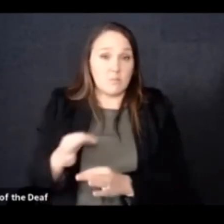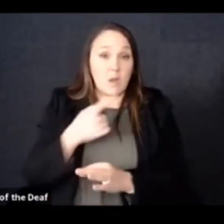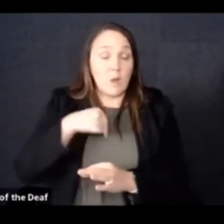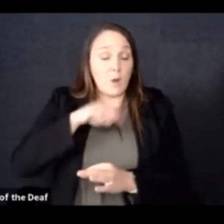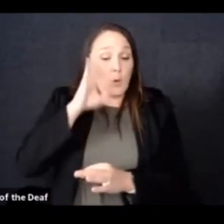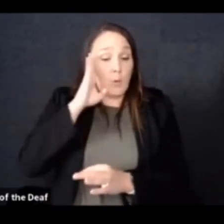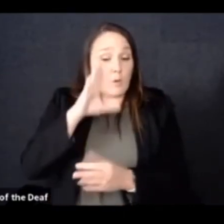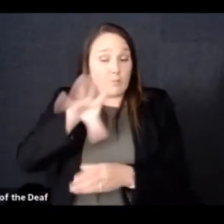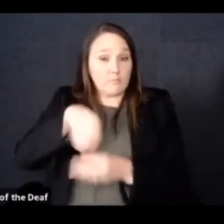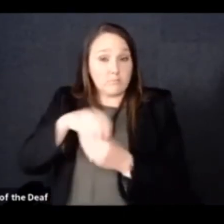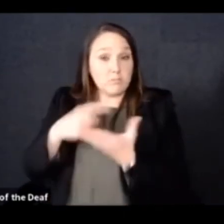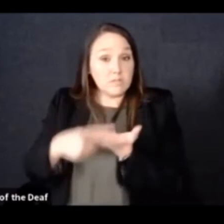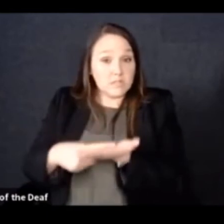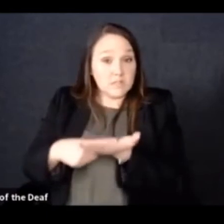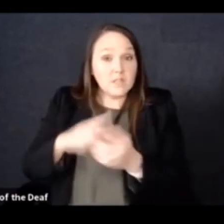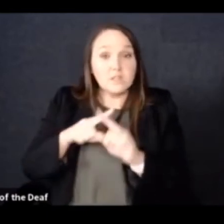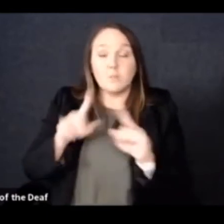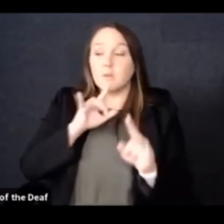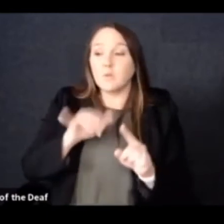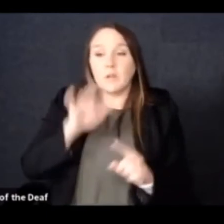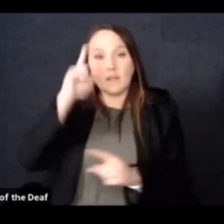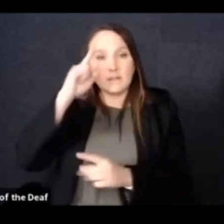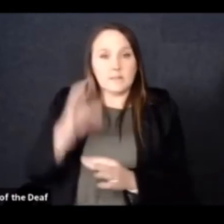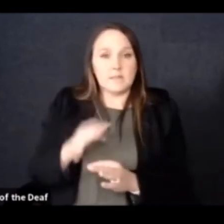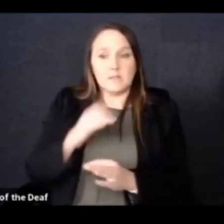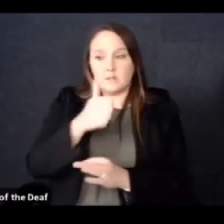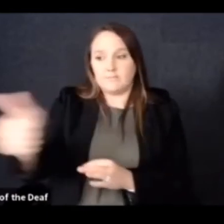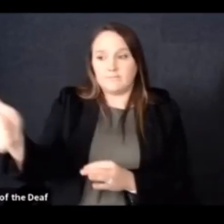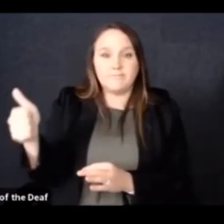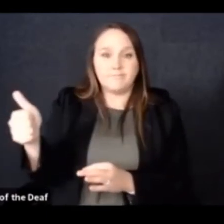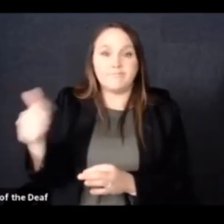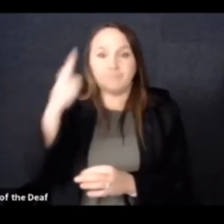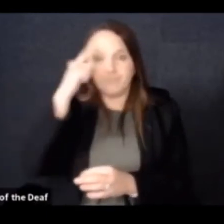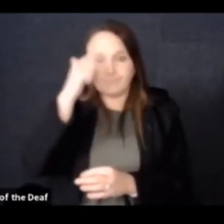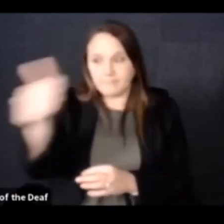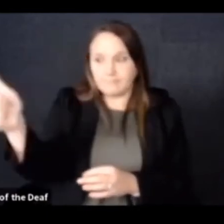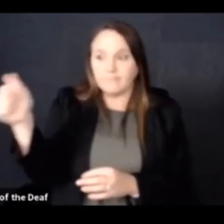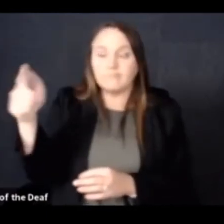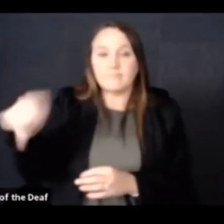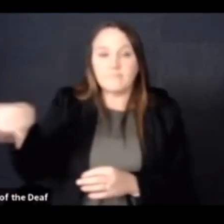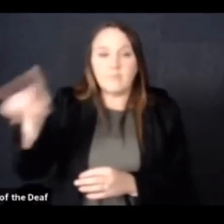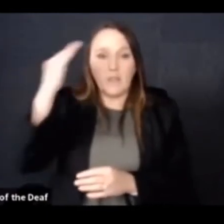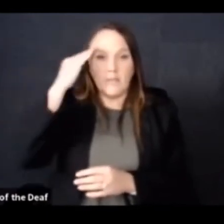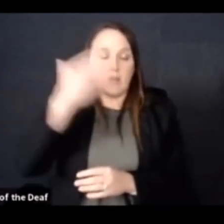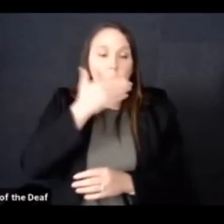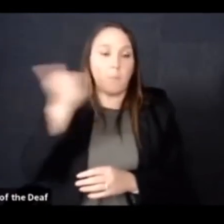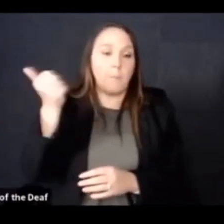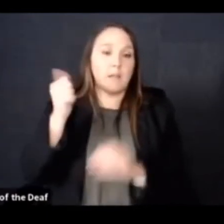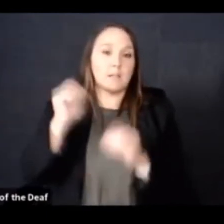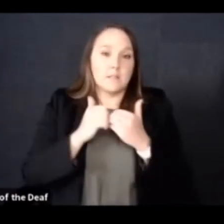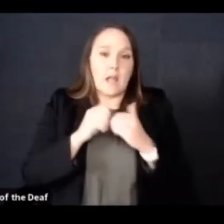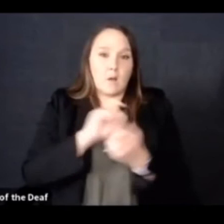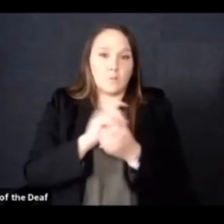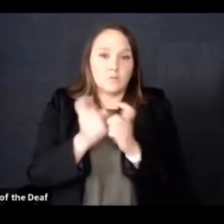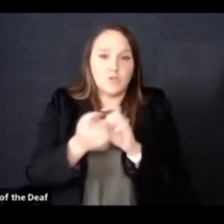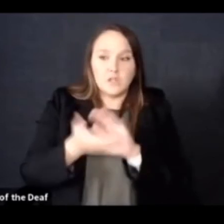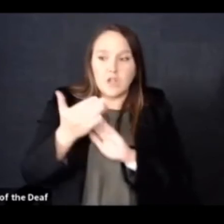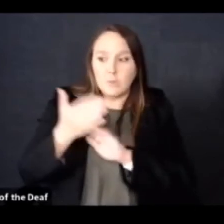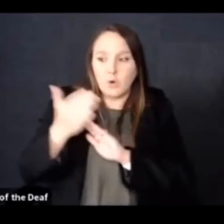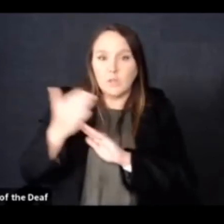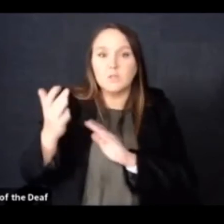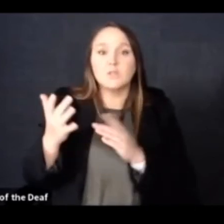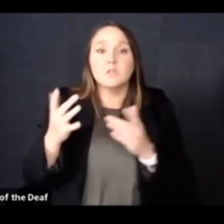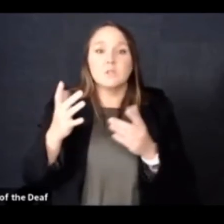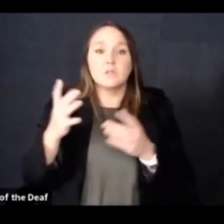discussion, but that's ultimately their decision to make, and how they know best how they can change their operations to accommodate